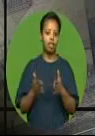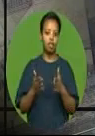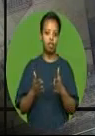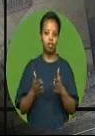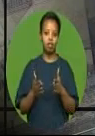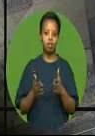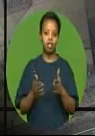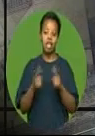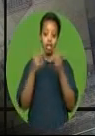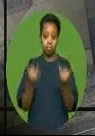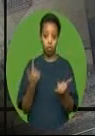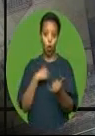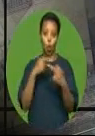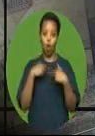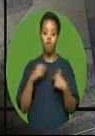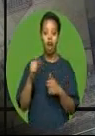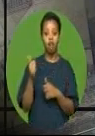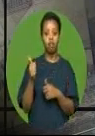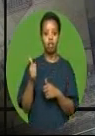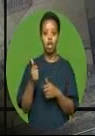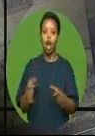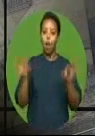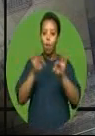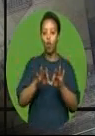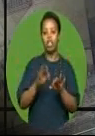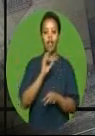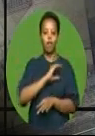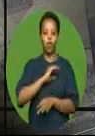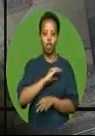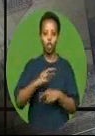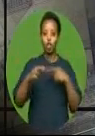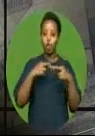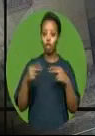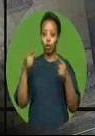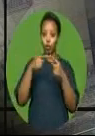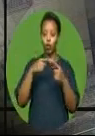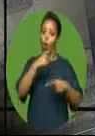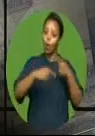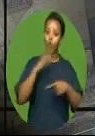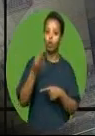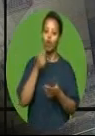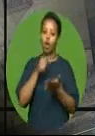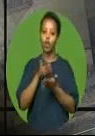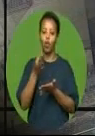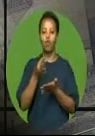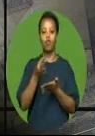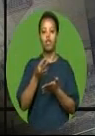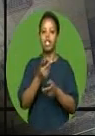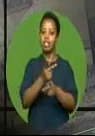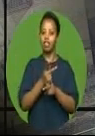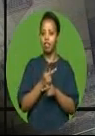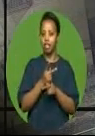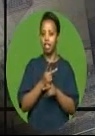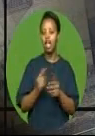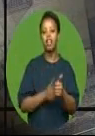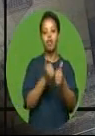Students, still we have another important feature related to process of letter of credit.